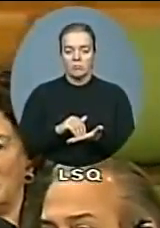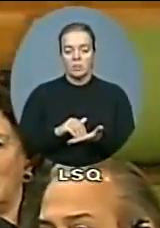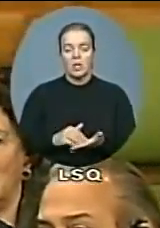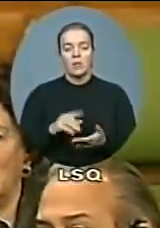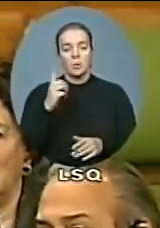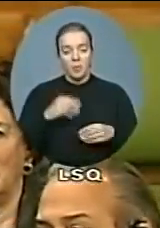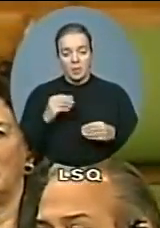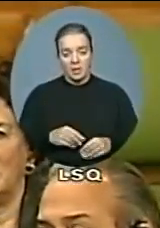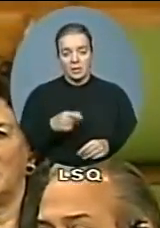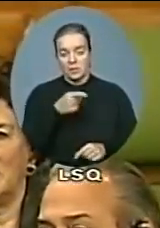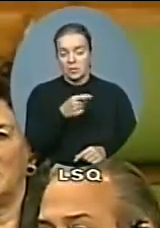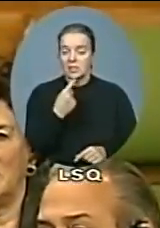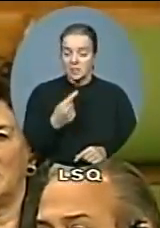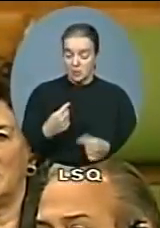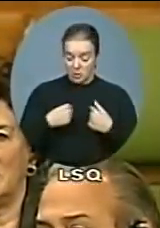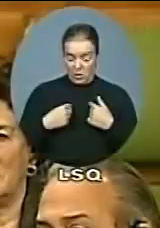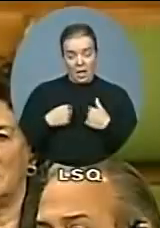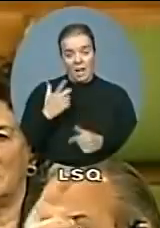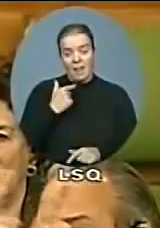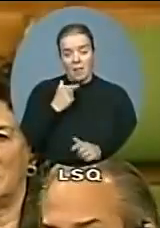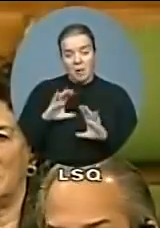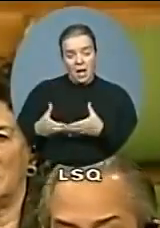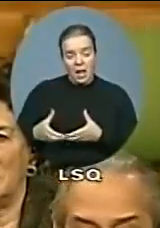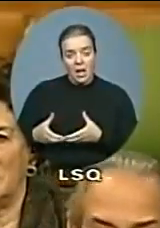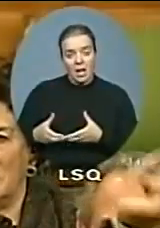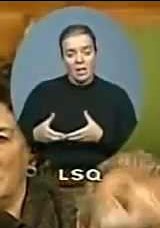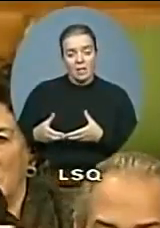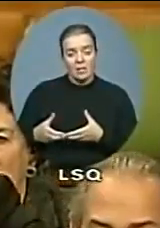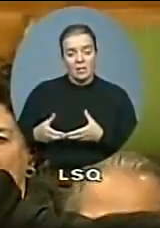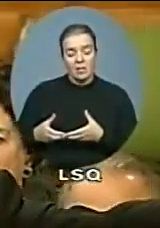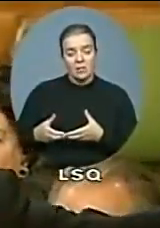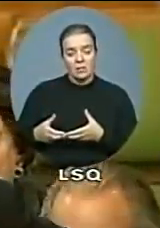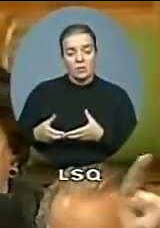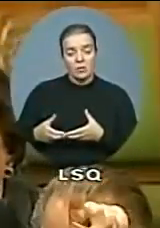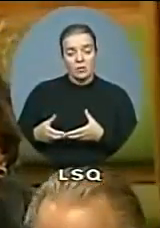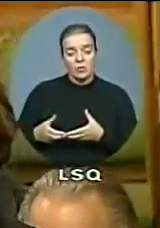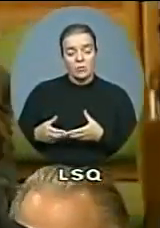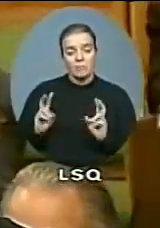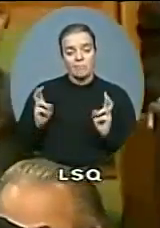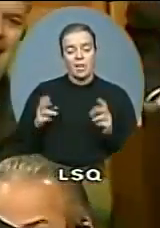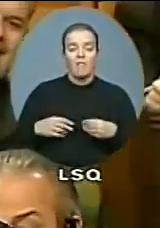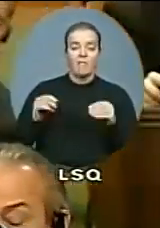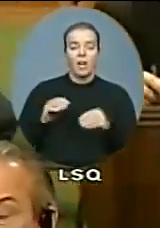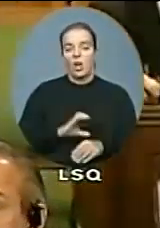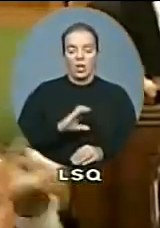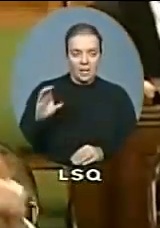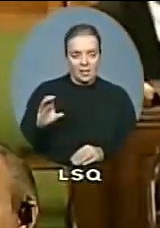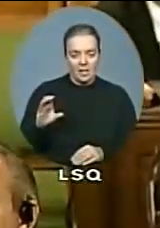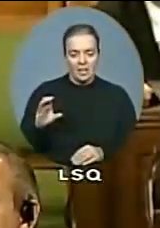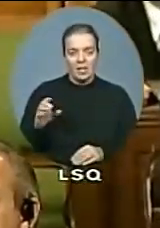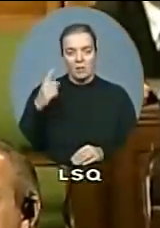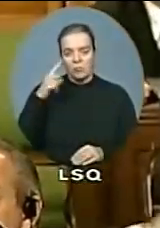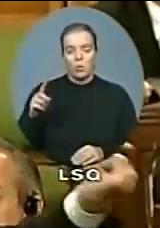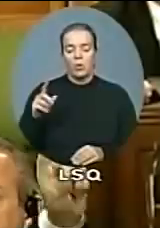He's saying that we Liberals are solding Canada to the separatists, and his Quebec MPs are